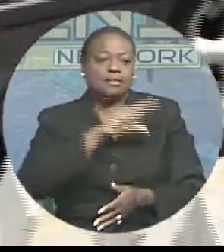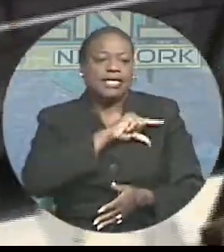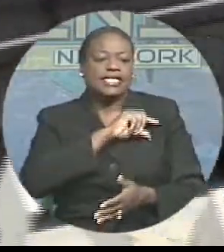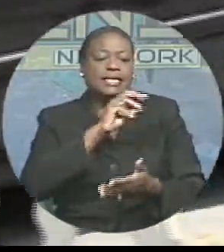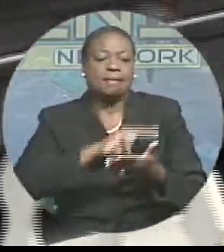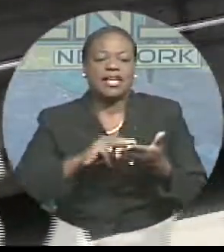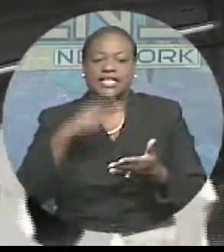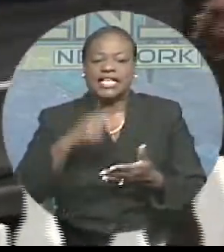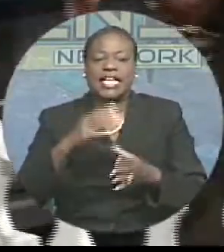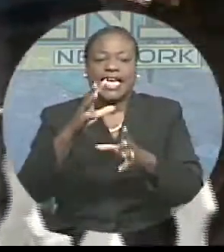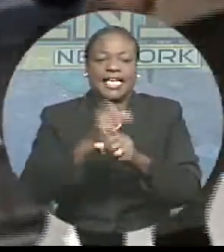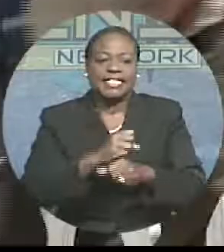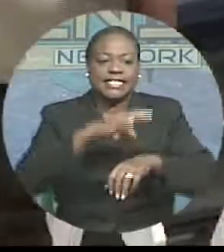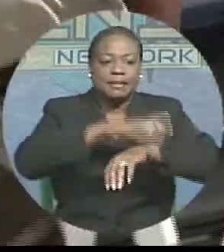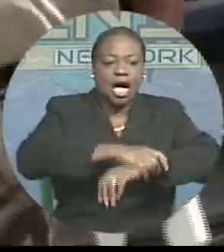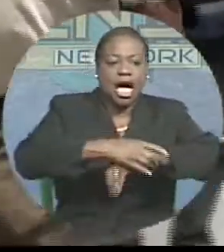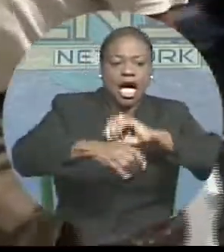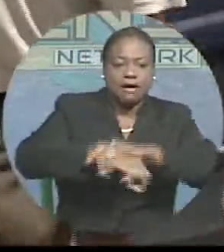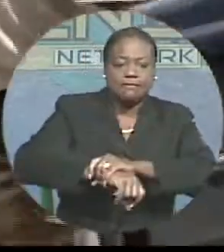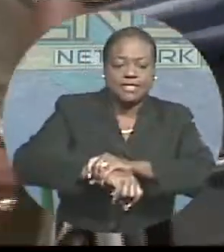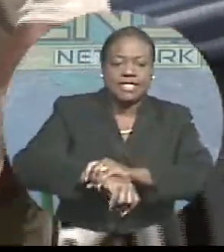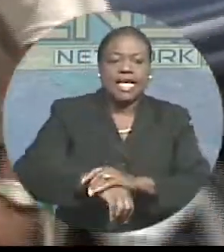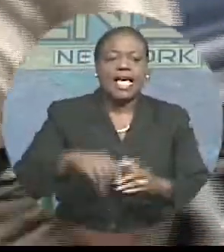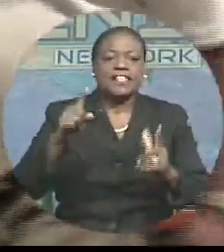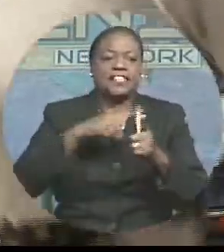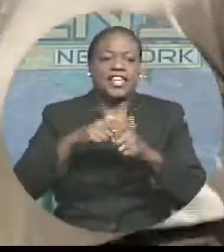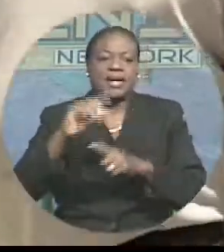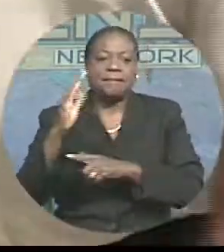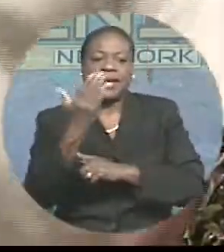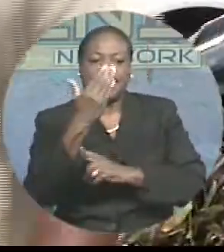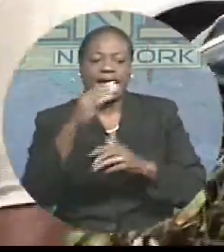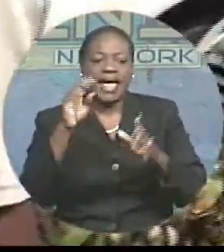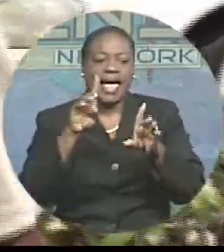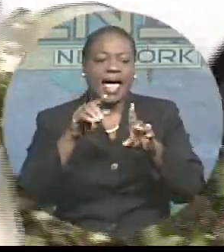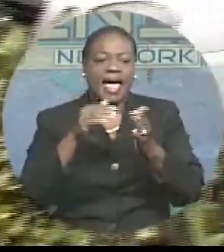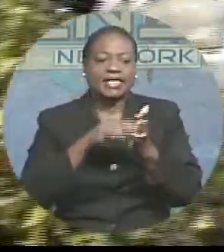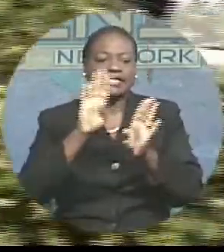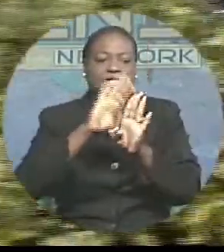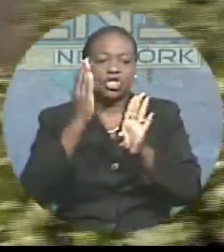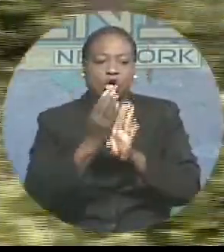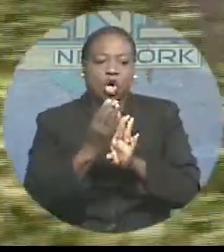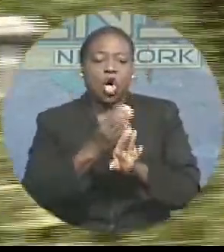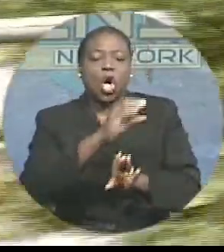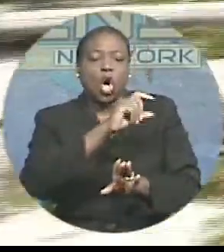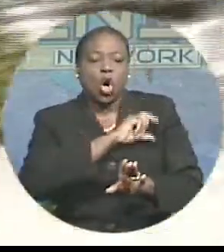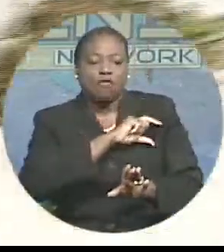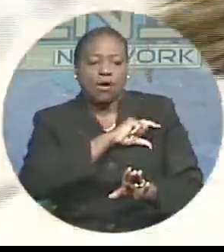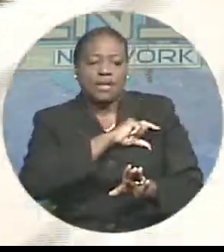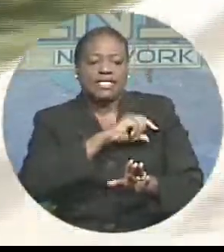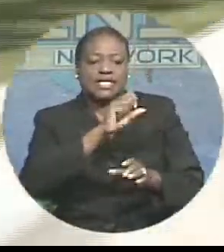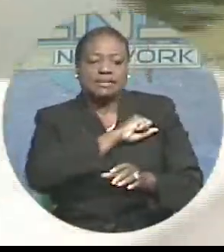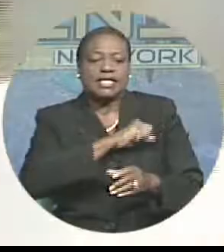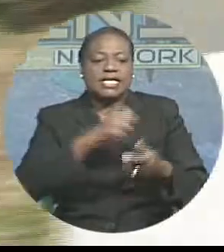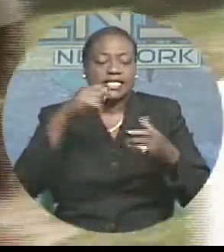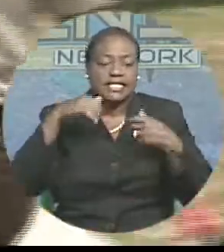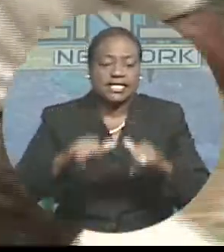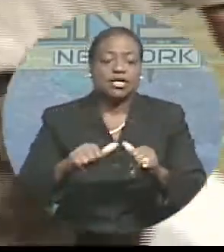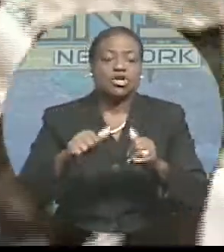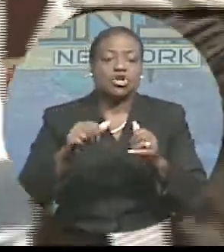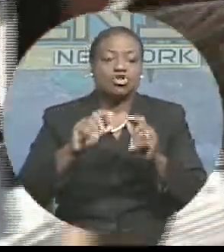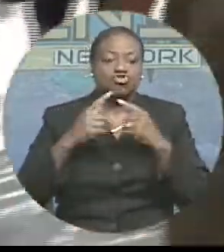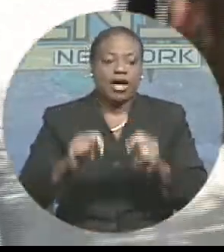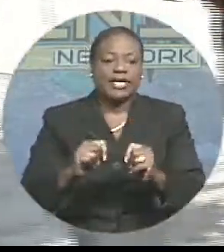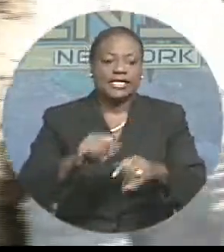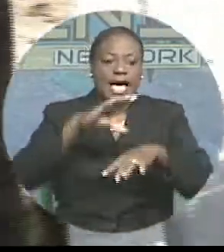"Get some cuffs," as Inspector Knowles appeared at the door, while Officer Smith was still trying to hold the suspect and attempting to handcuff